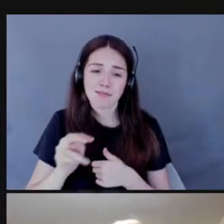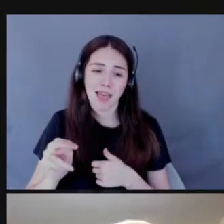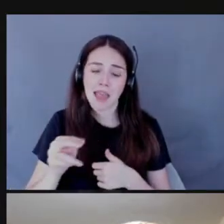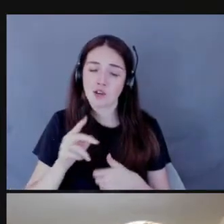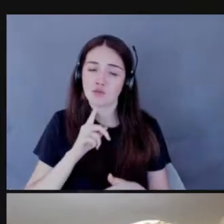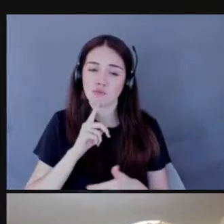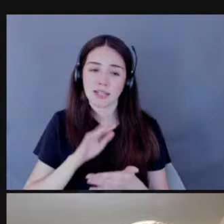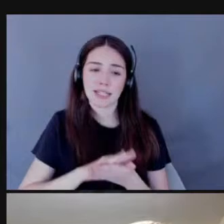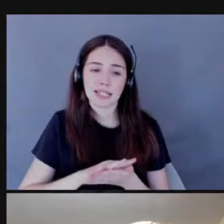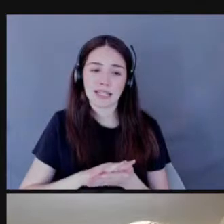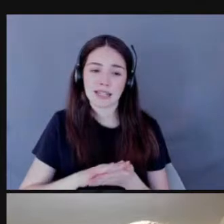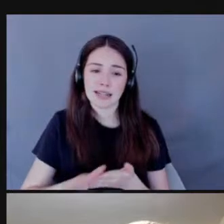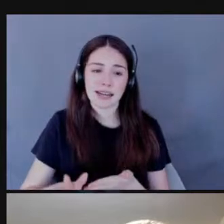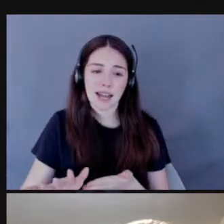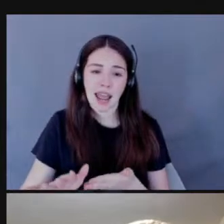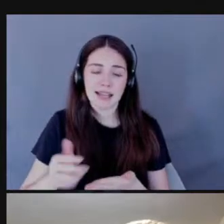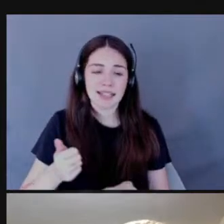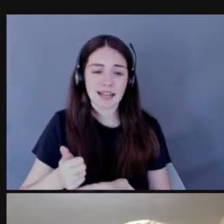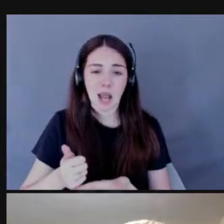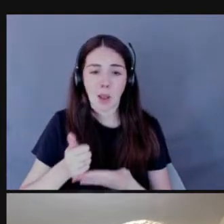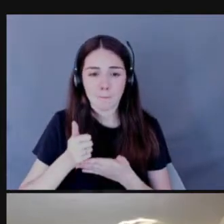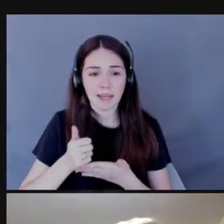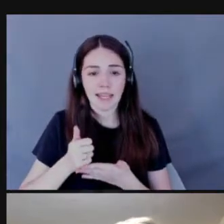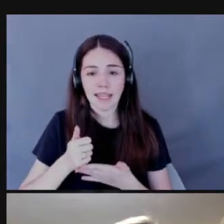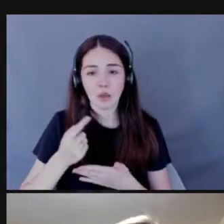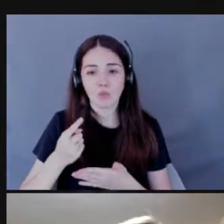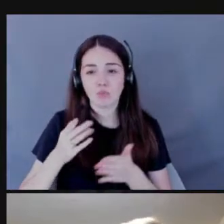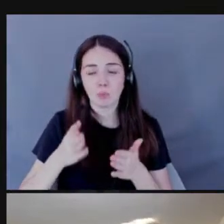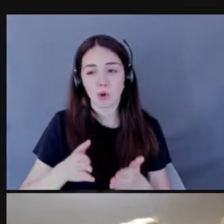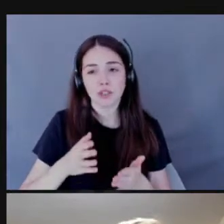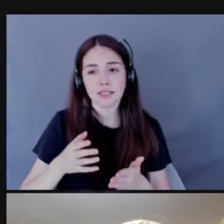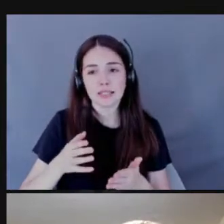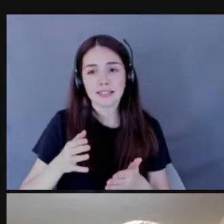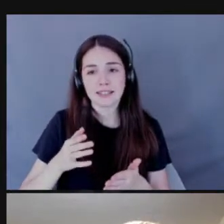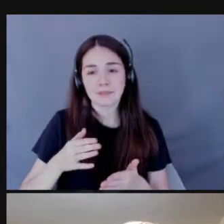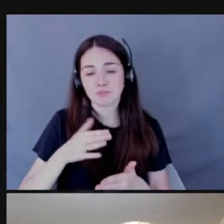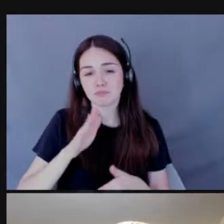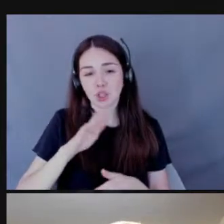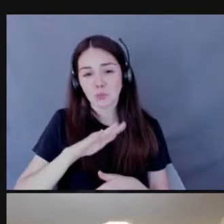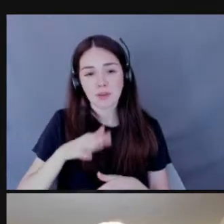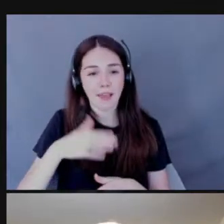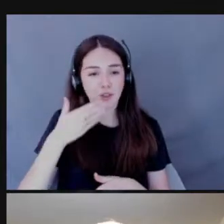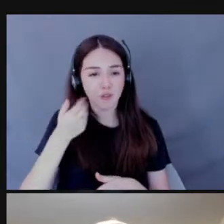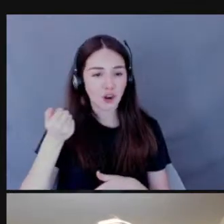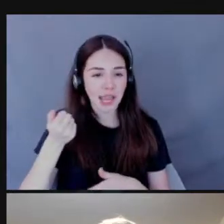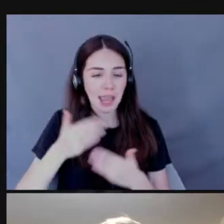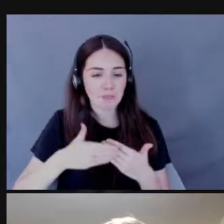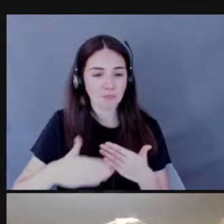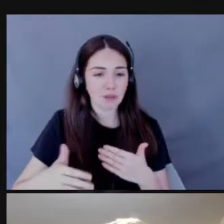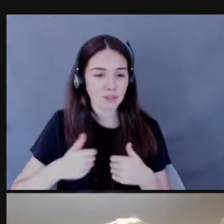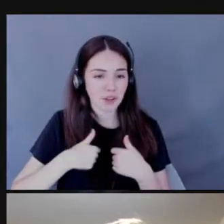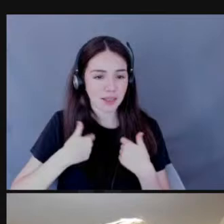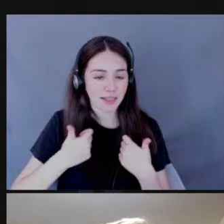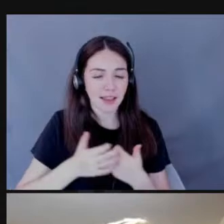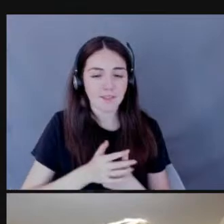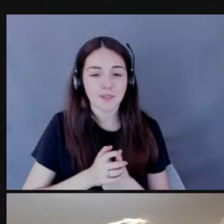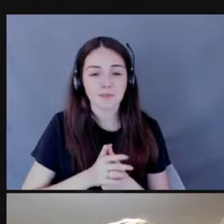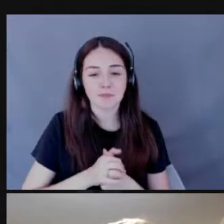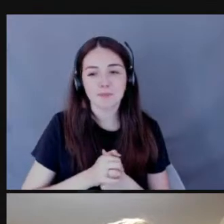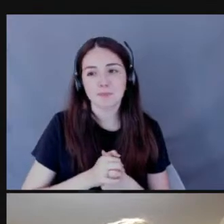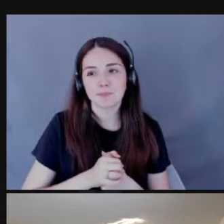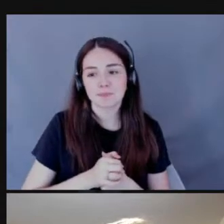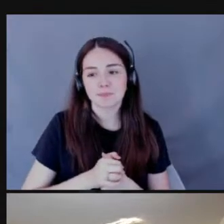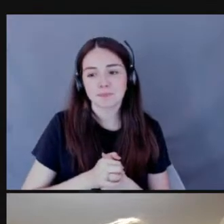young academic, and one of those people that you never forget in your life. And here's some of the things that